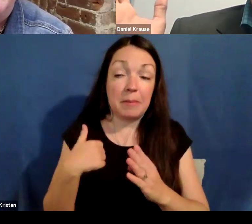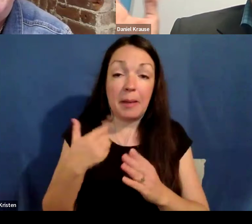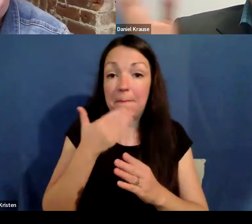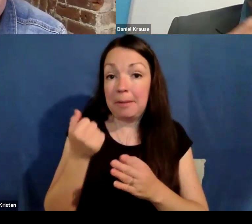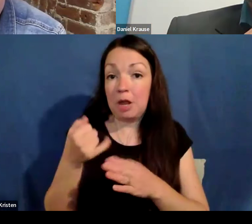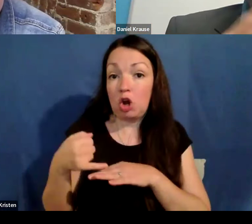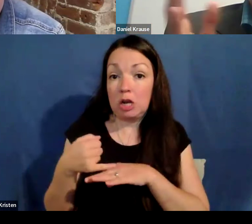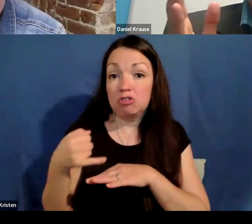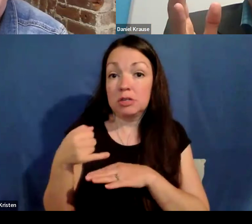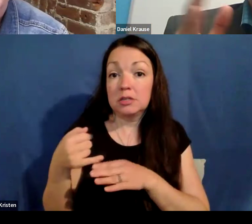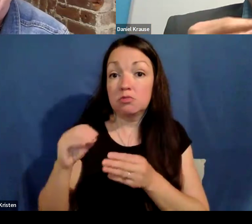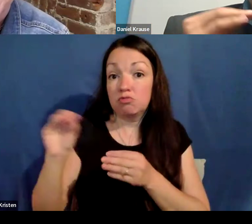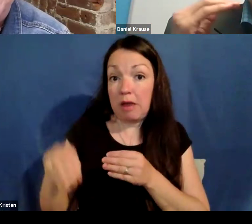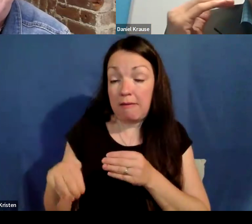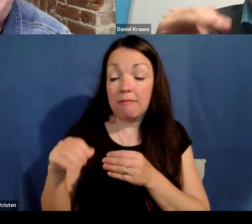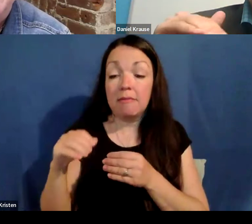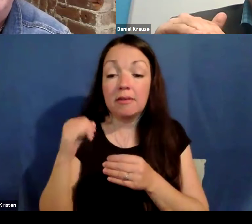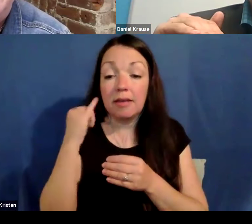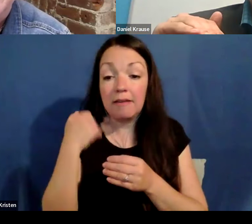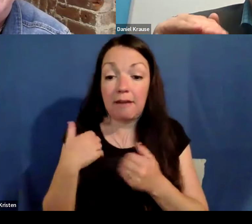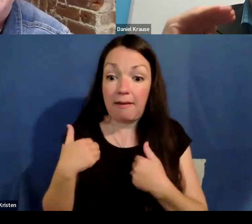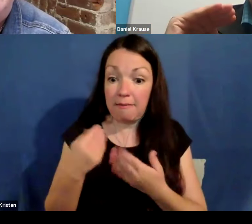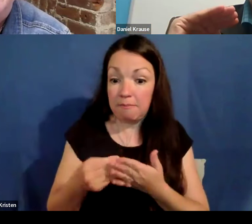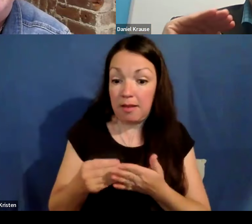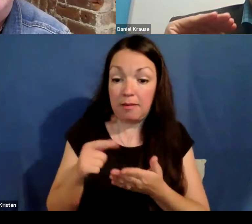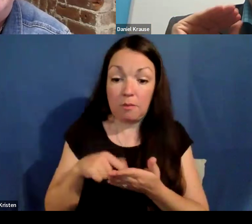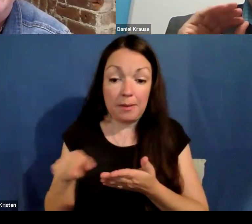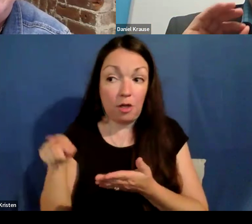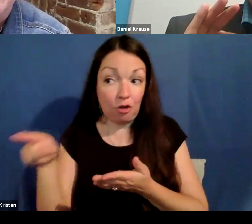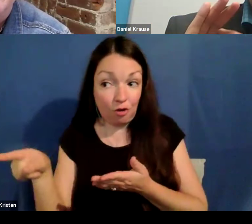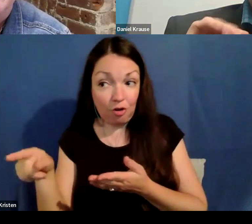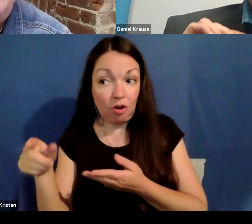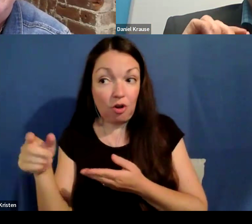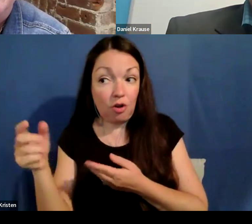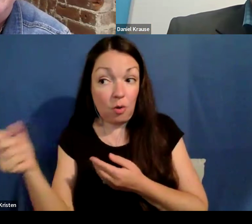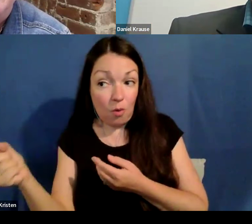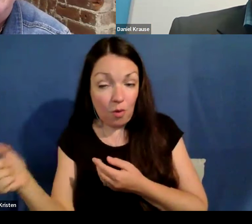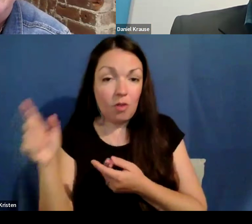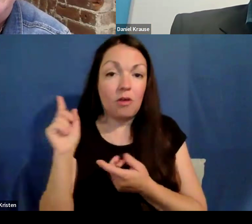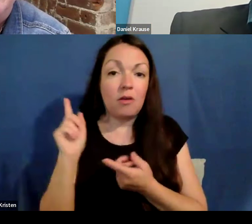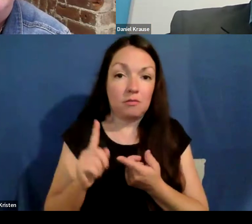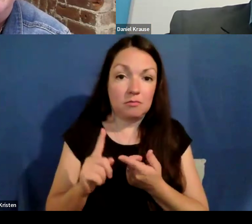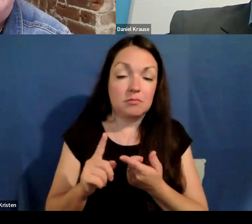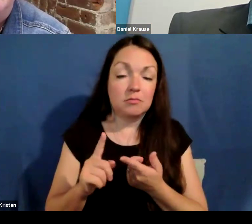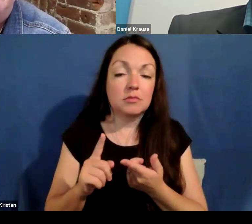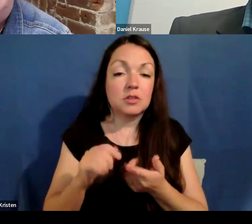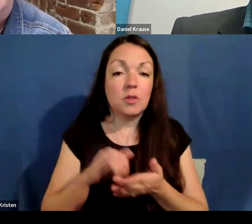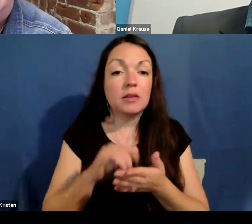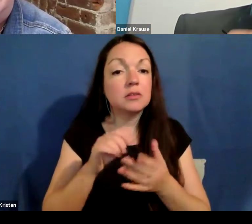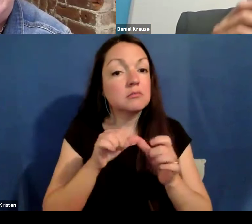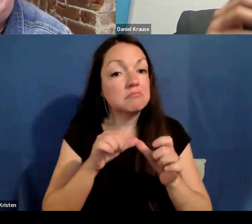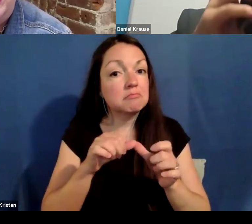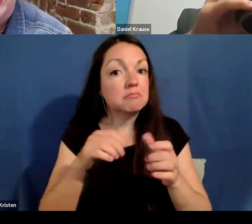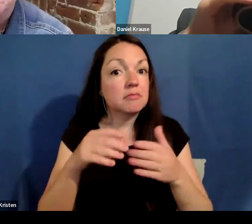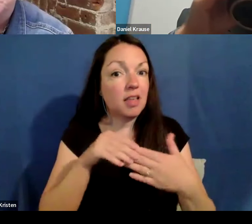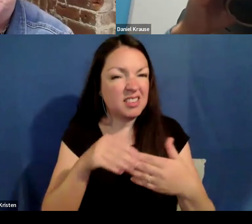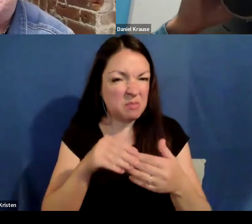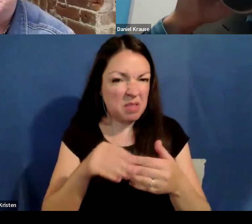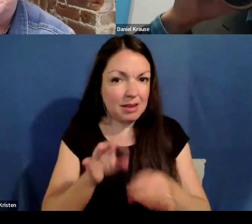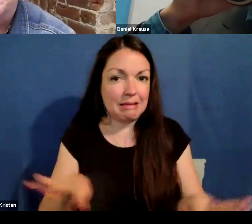instead. Mhm. Be flexible. Flexibility is the key. Be pursuing flexibility. Very